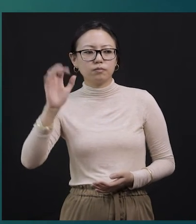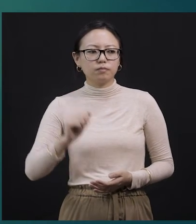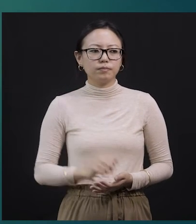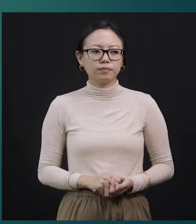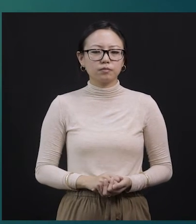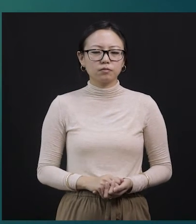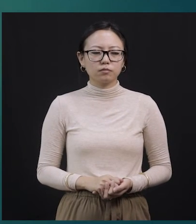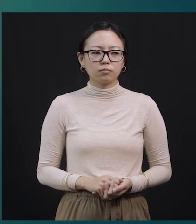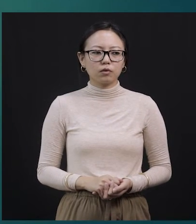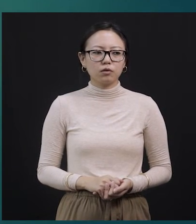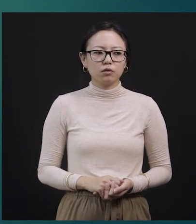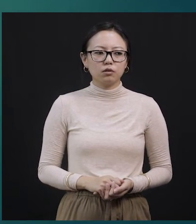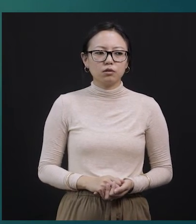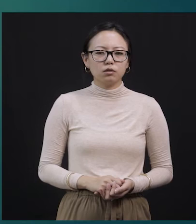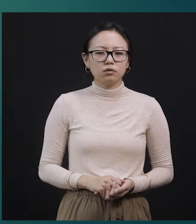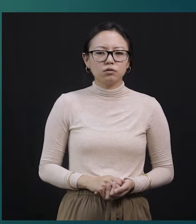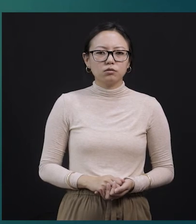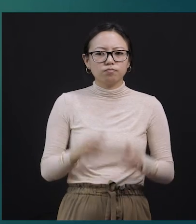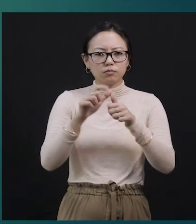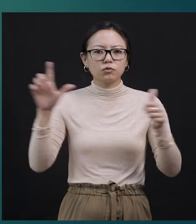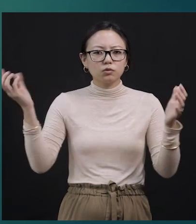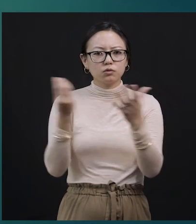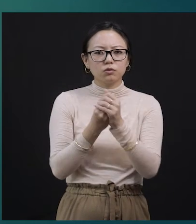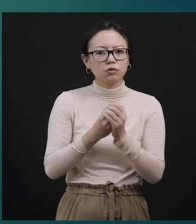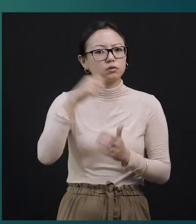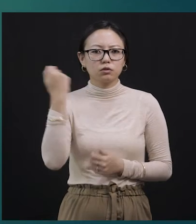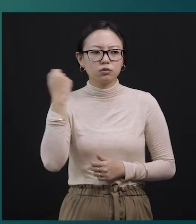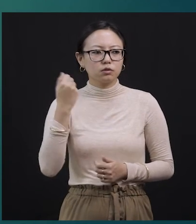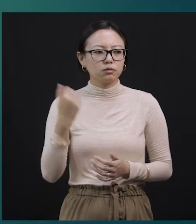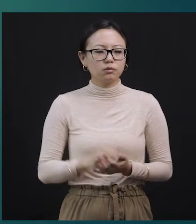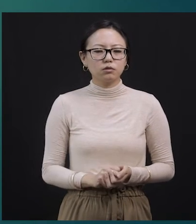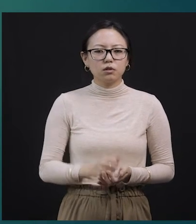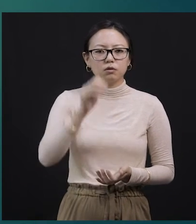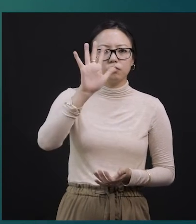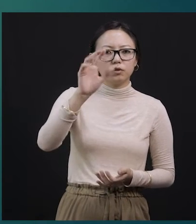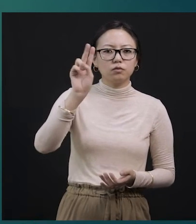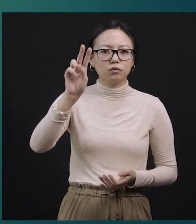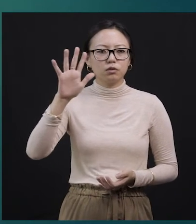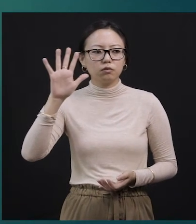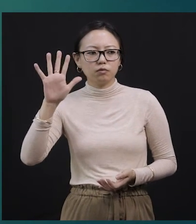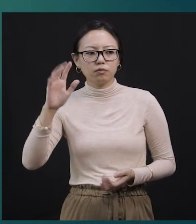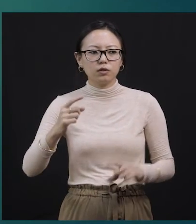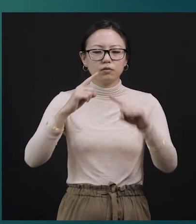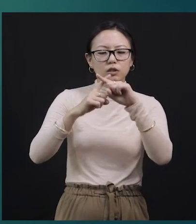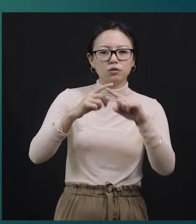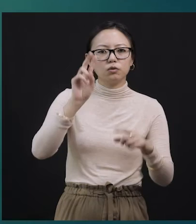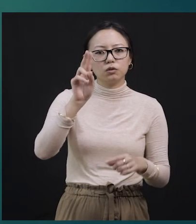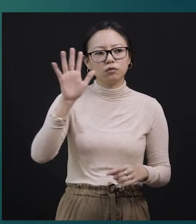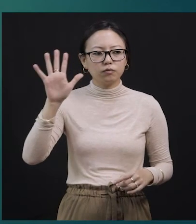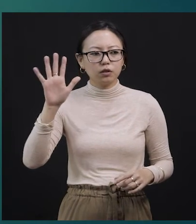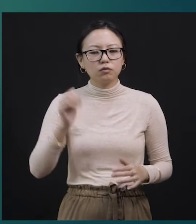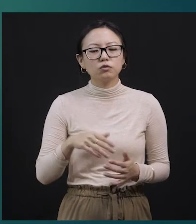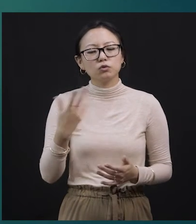right? So, now let's try all of you together. Let's try. 5 into 5s are 25,